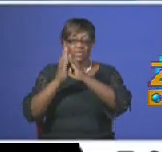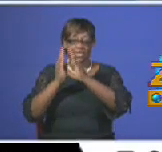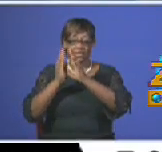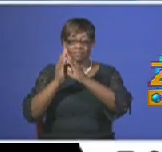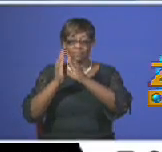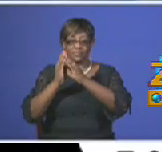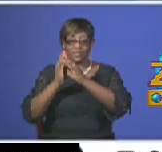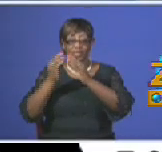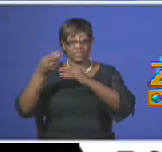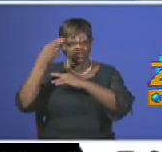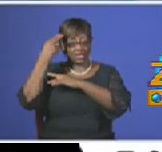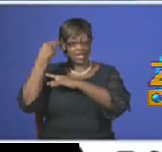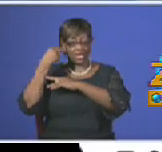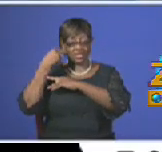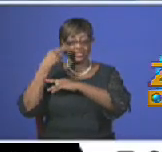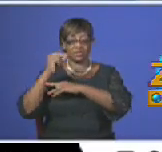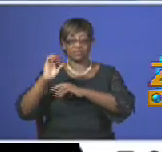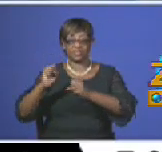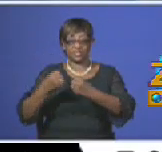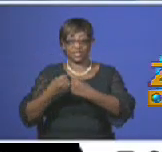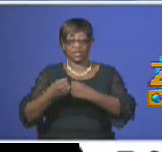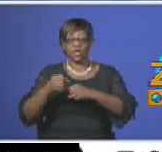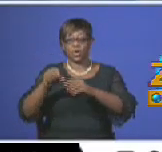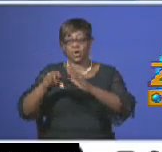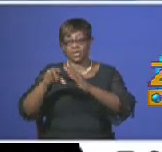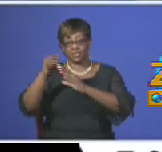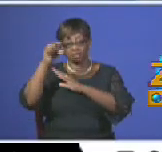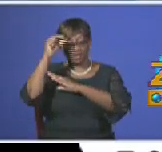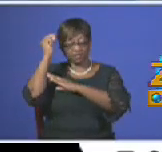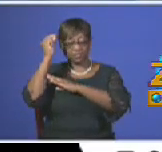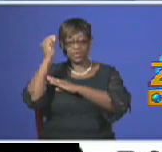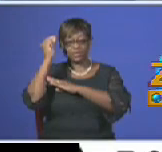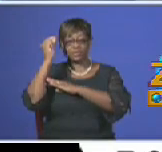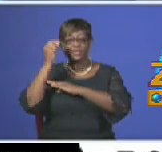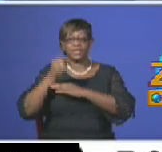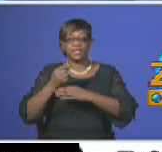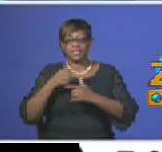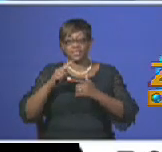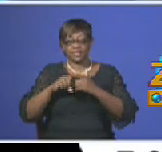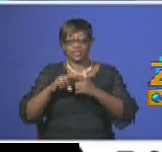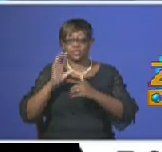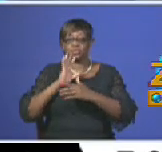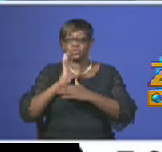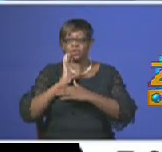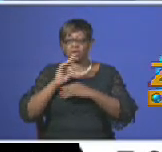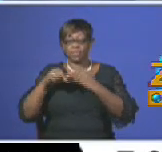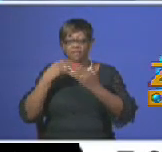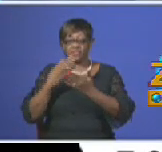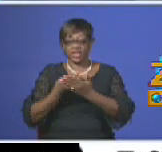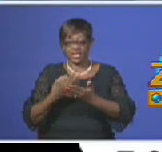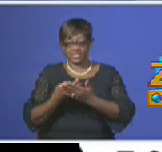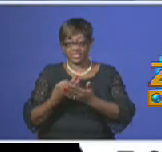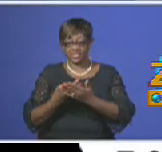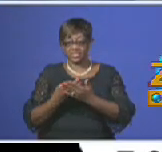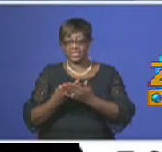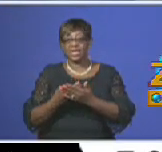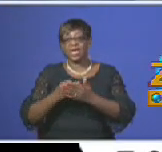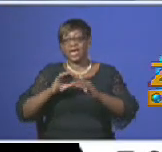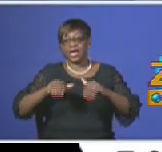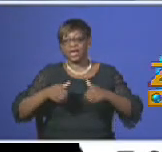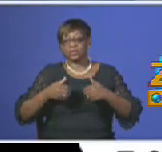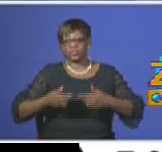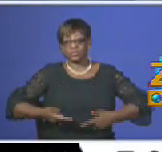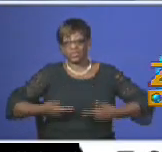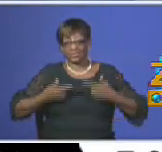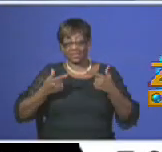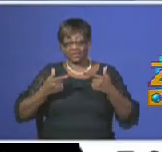of heads of state and government on financing the 2030 Agenda for Sustainable Development in the era of